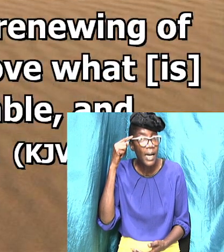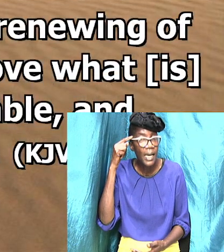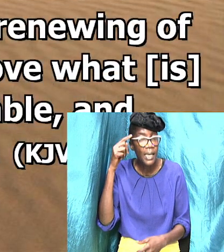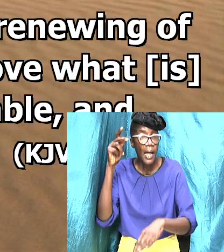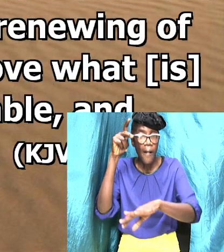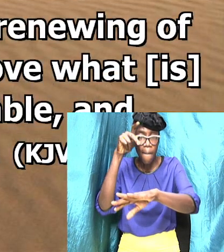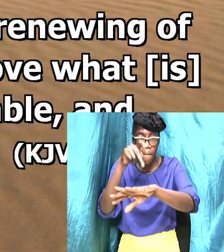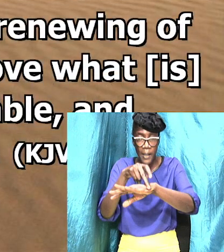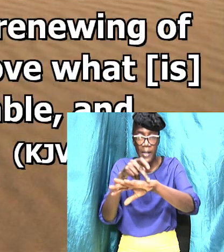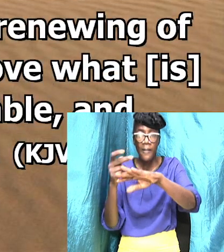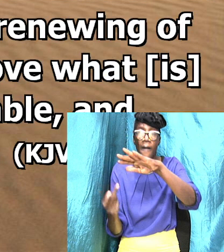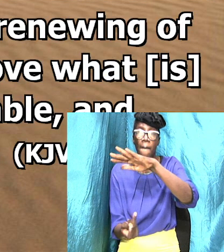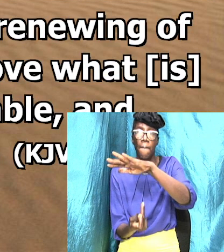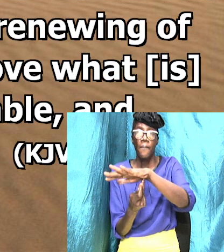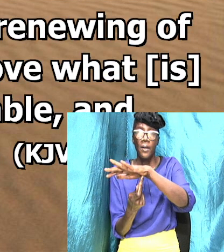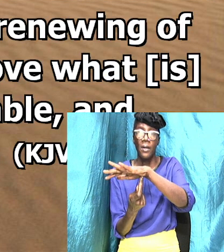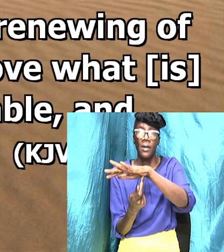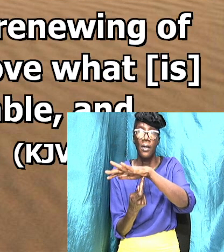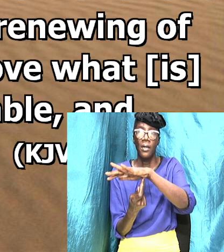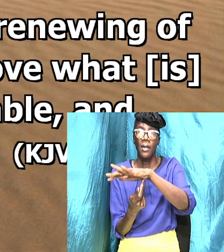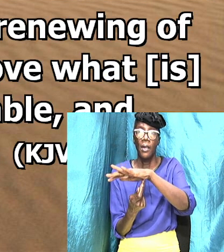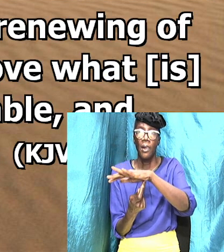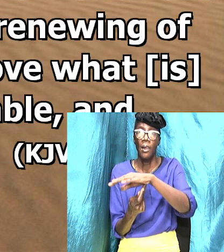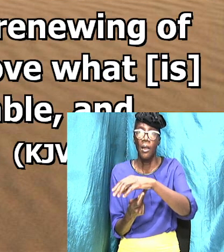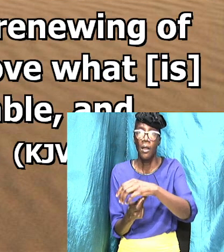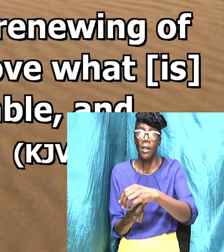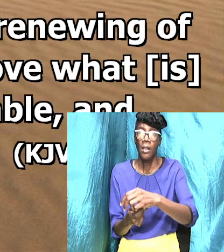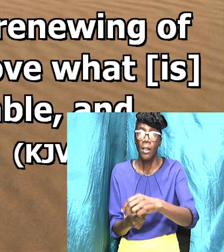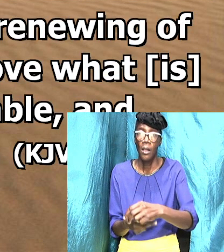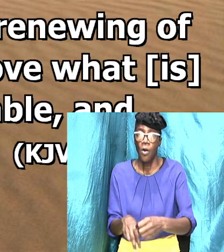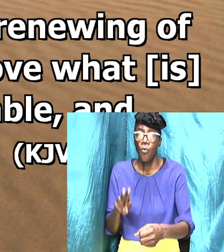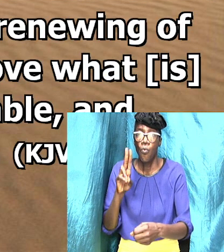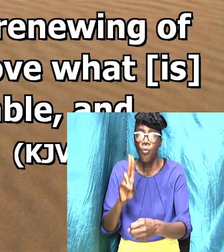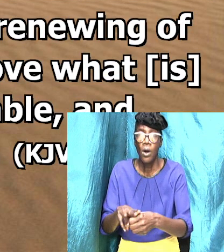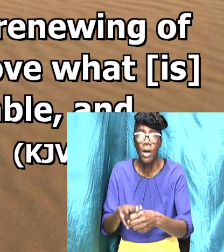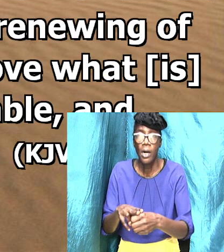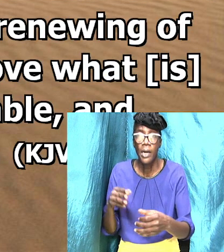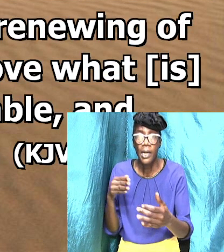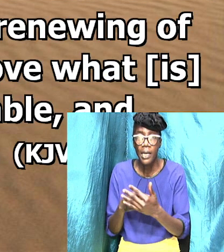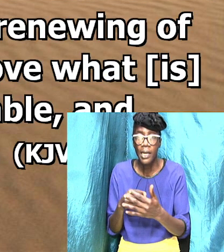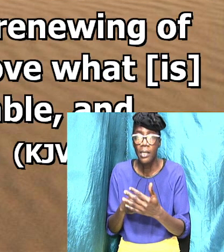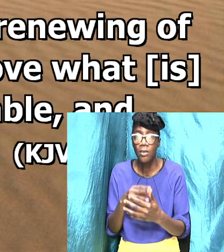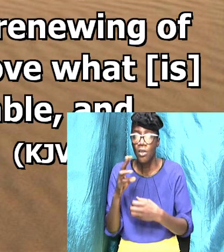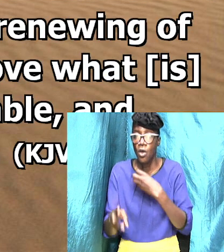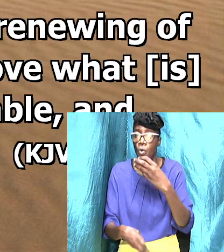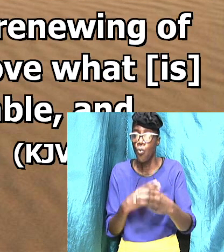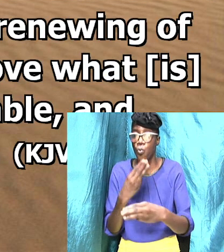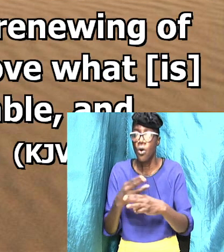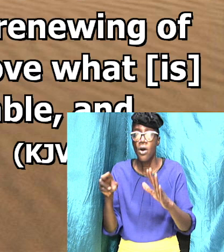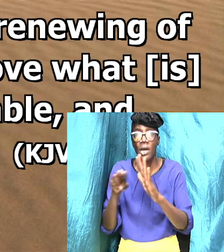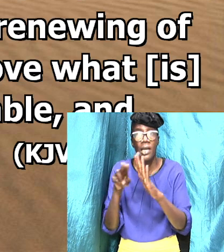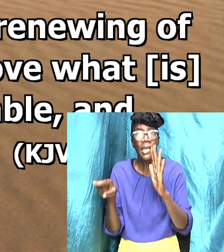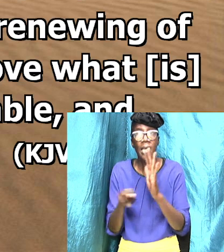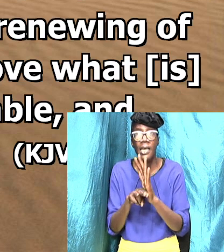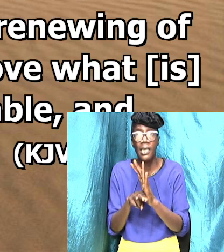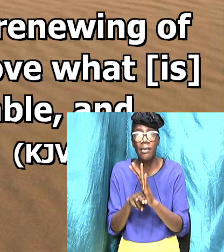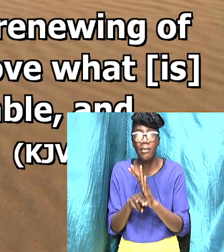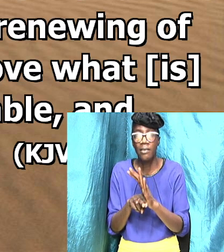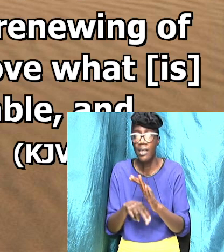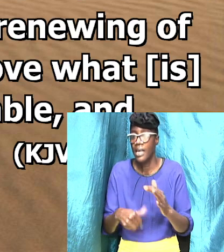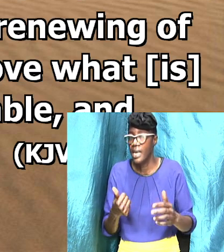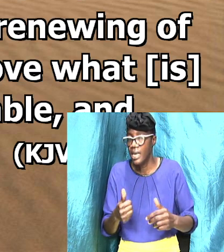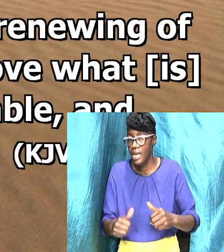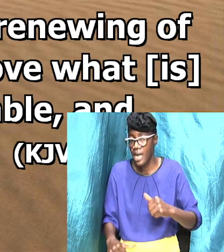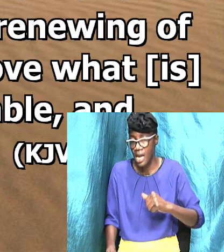and Paul warn against worldliness. Worldliness may be defined as any